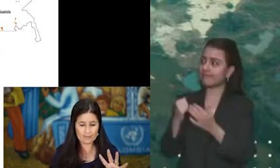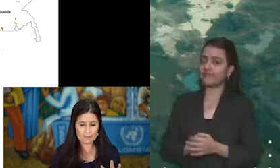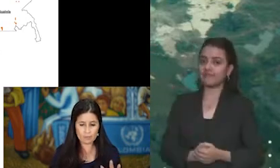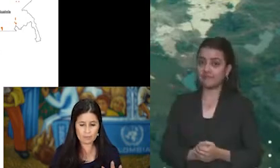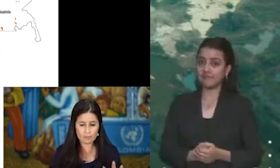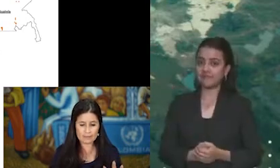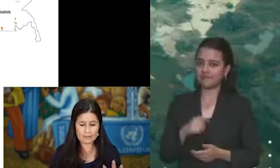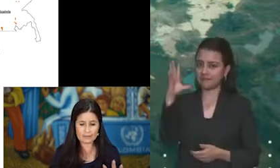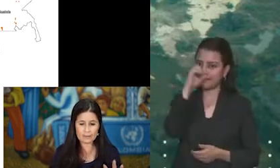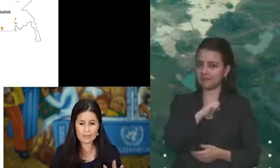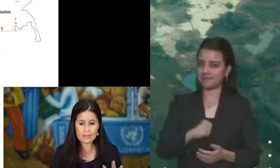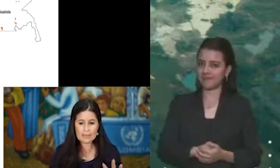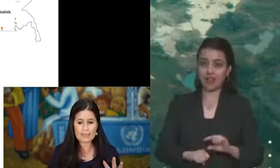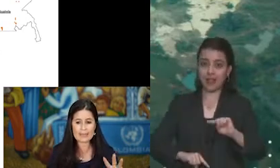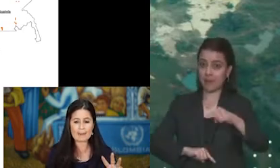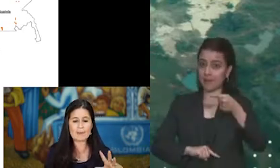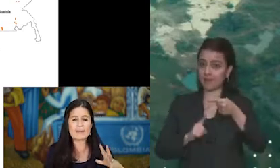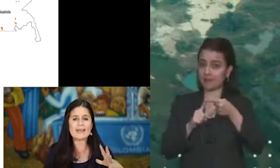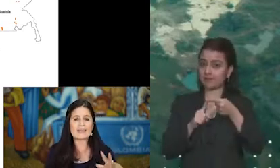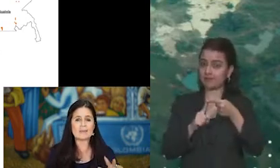seeing on screen the